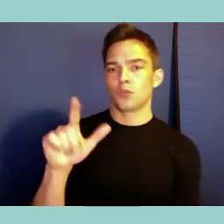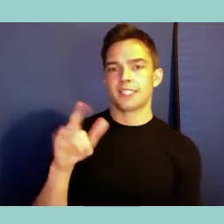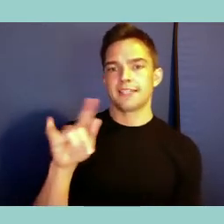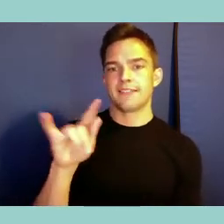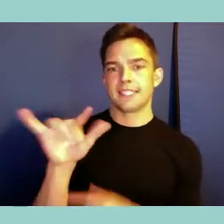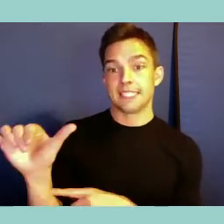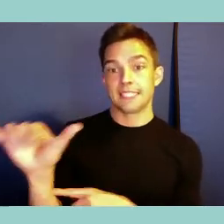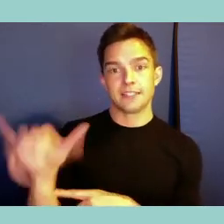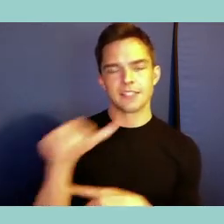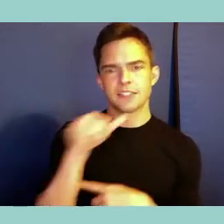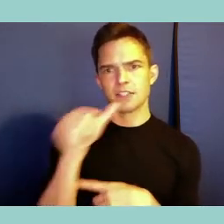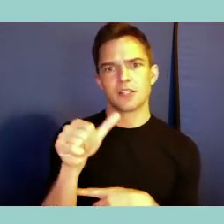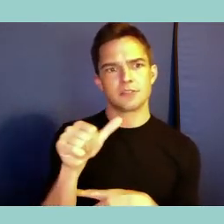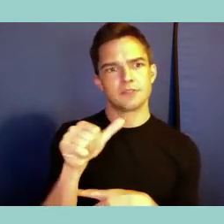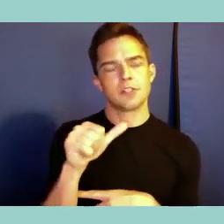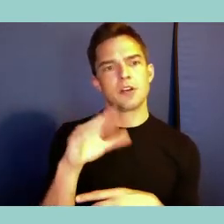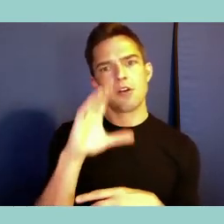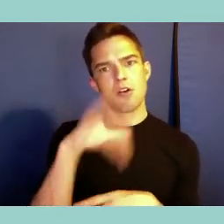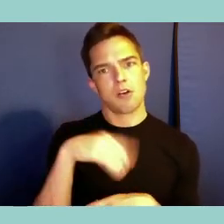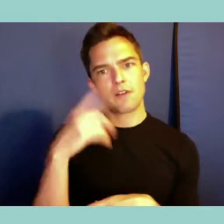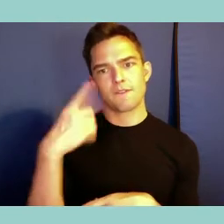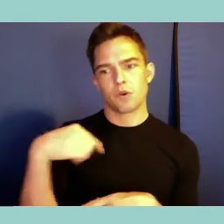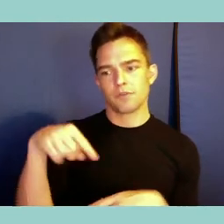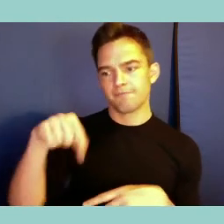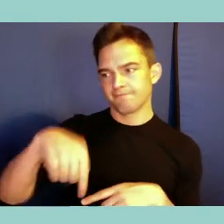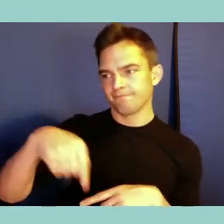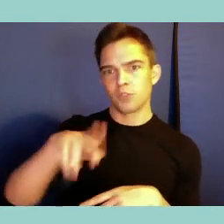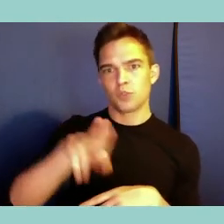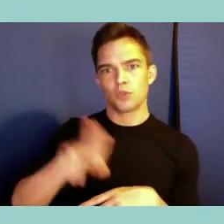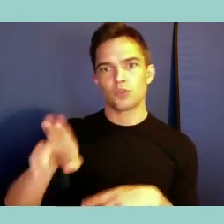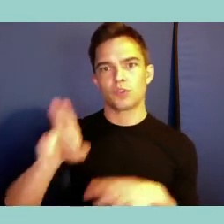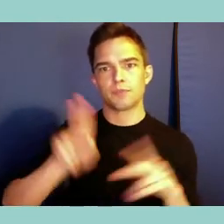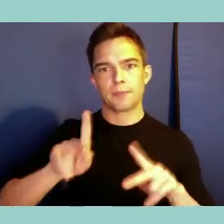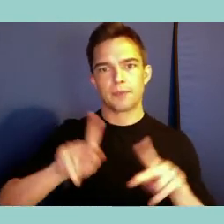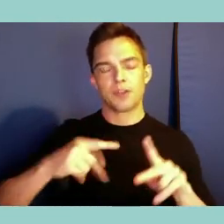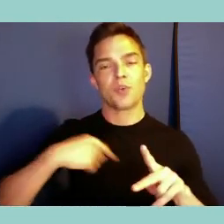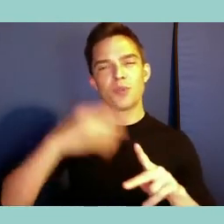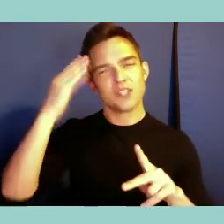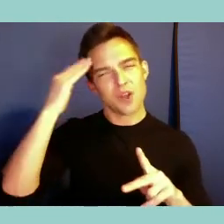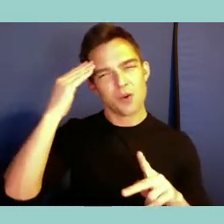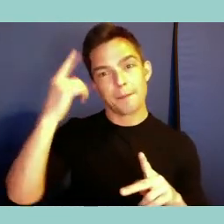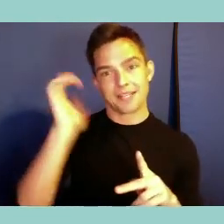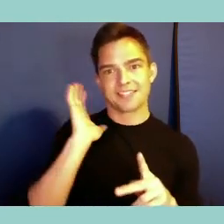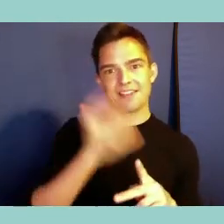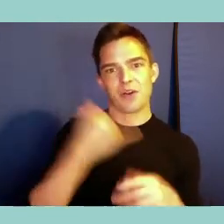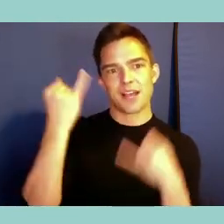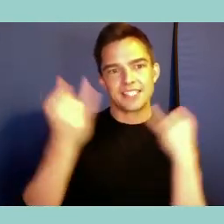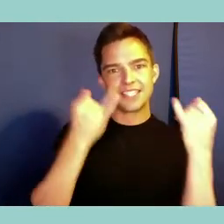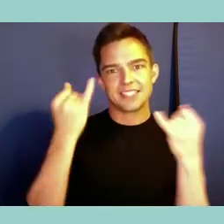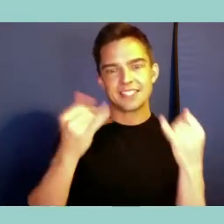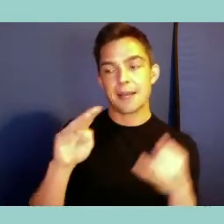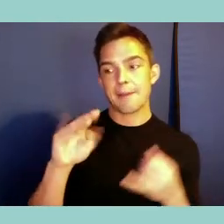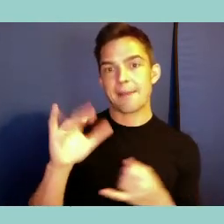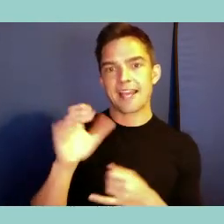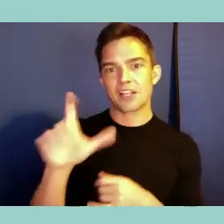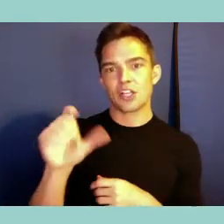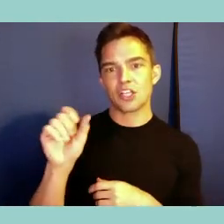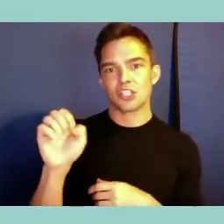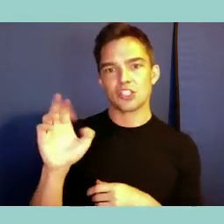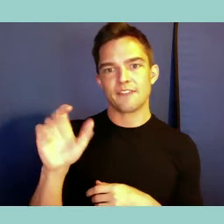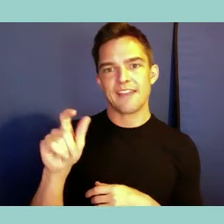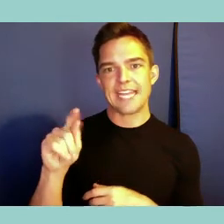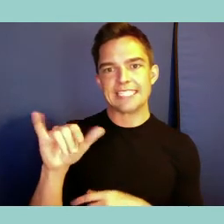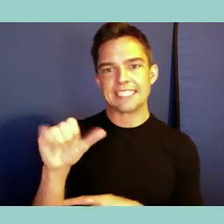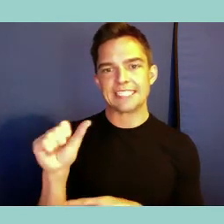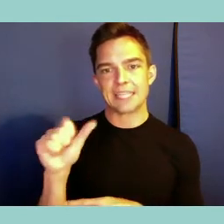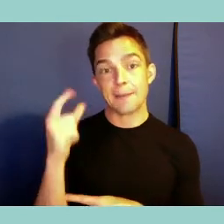not unknown to Unitarian Universalists. We know that it's because of our ideas. Michael Servetus, because